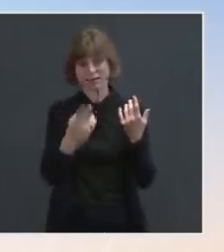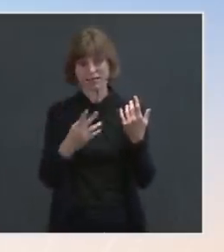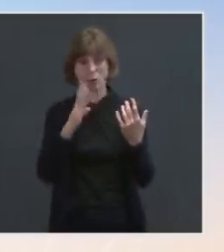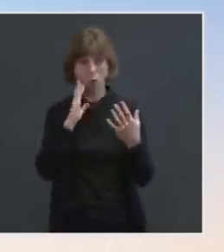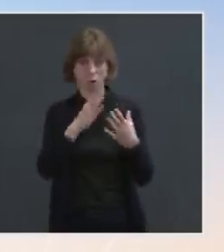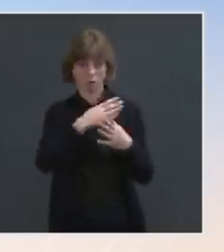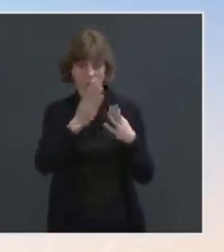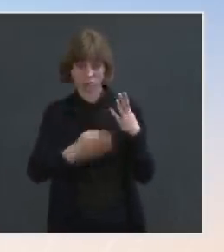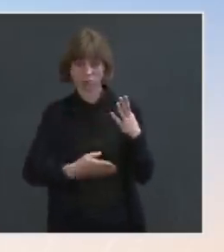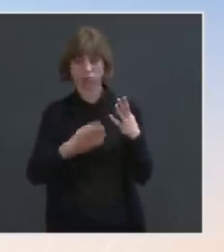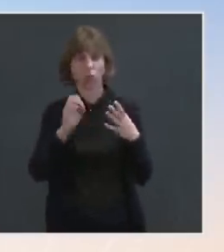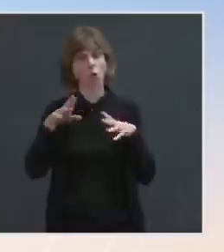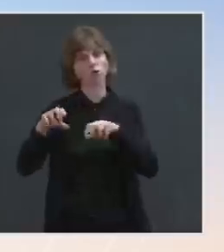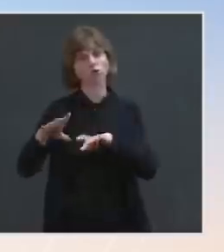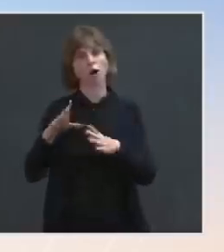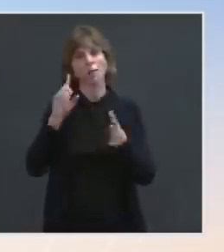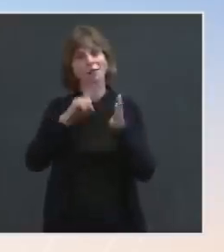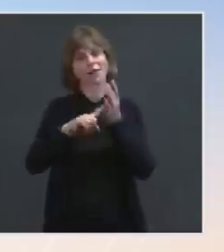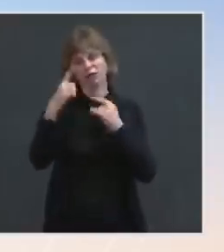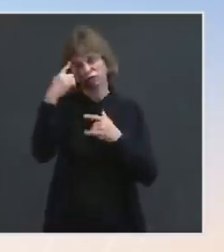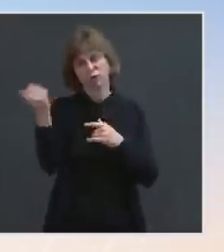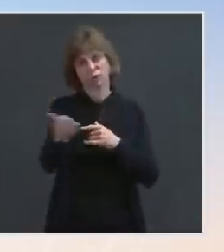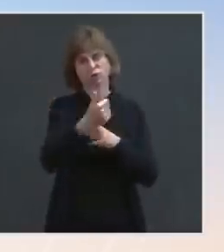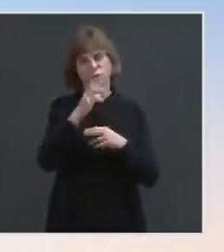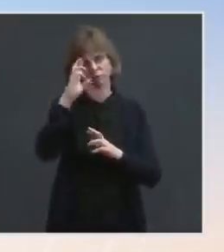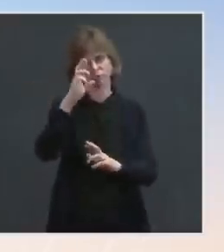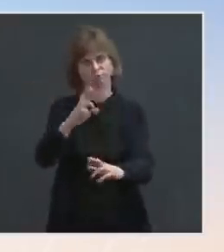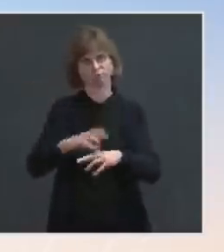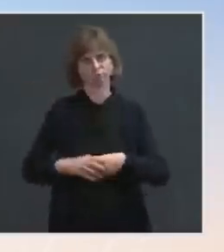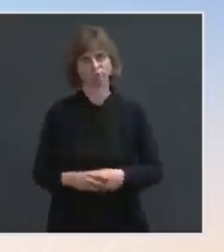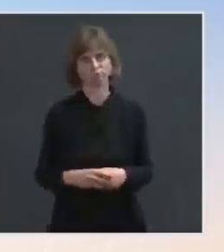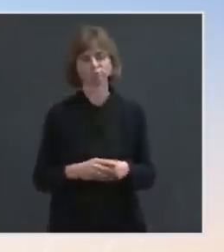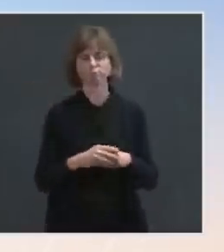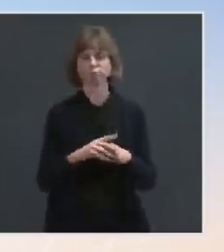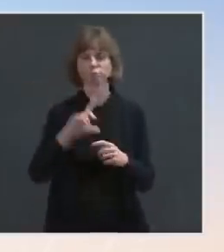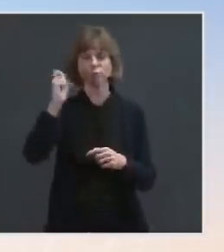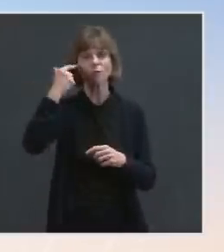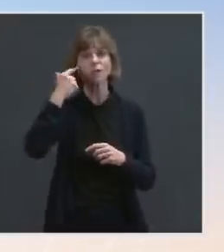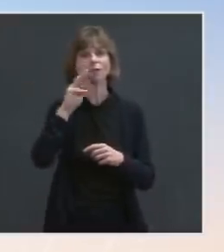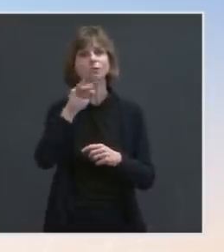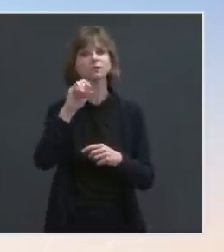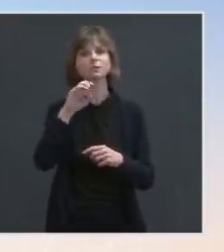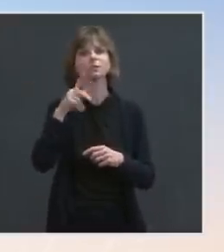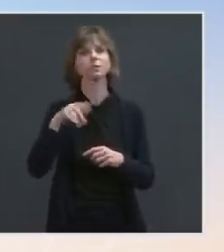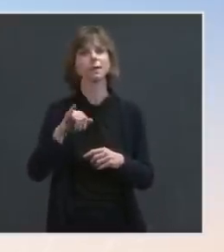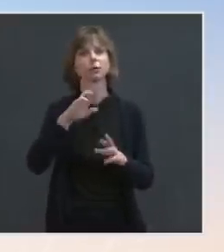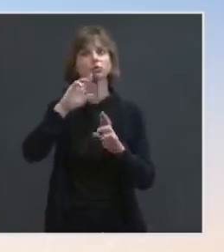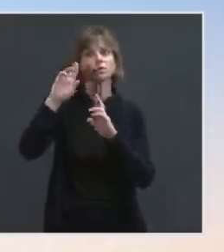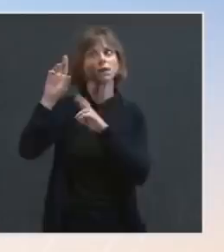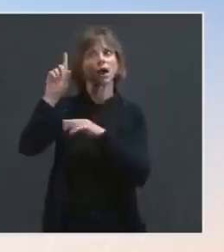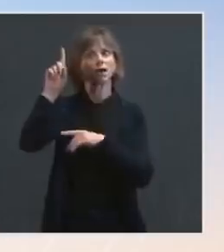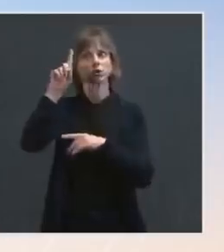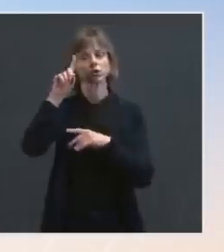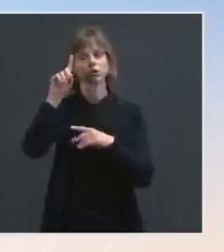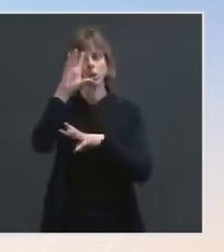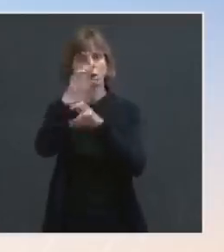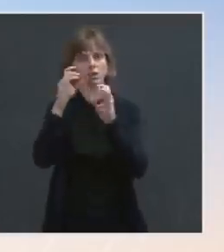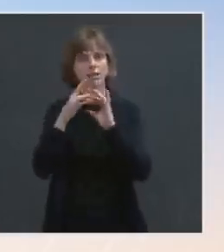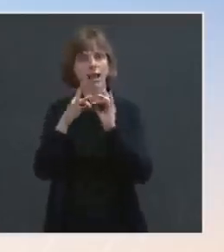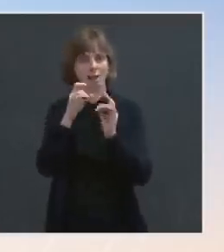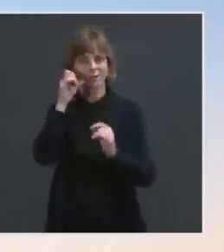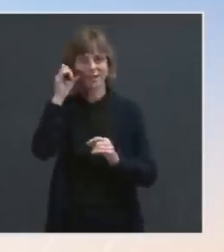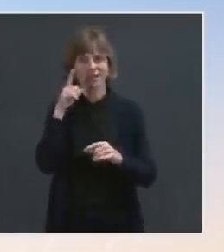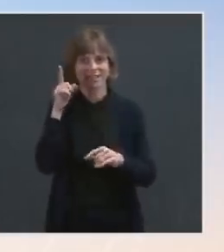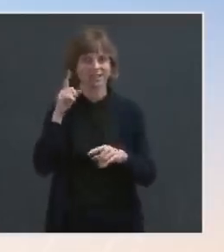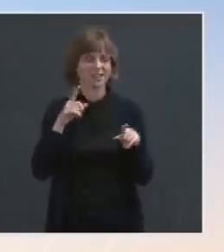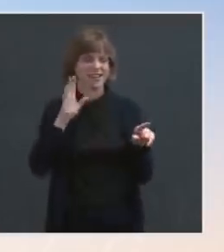fit. Go ahead, Mary. The governor of Mississippi has responded to the president's comments yesterday, and he seems to have taken offense